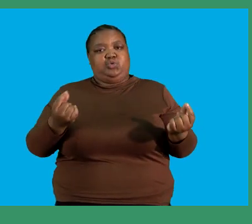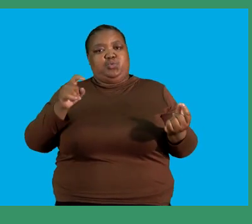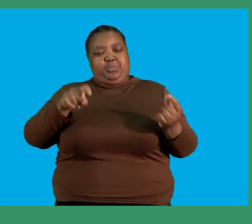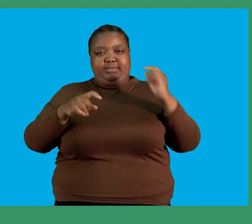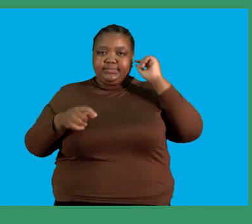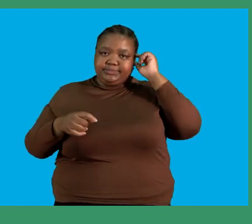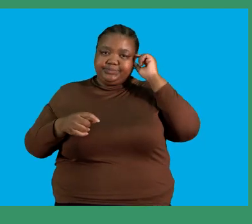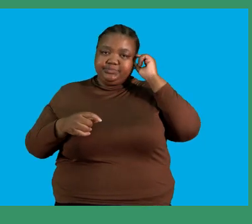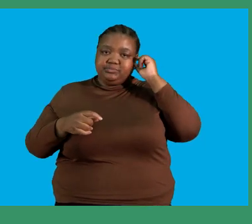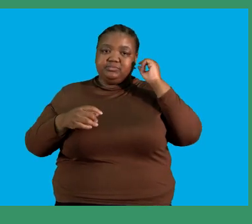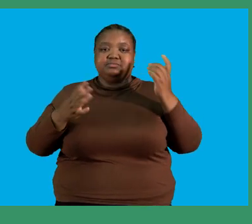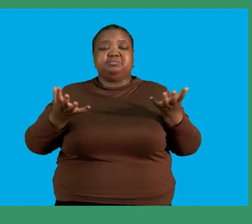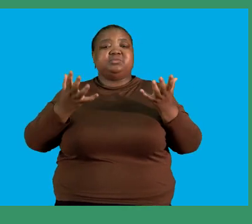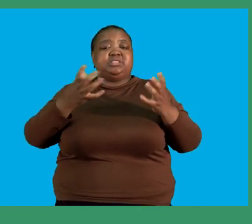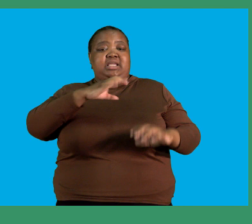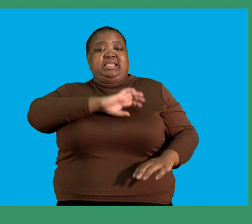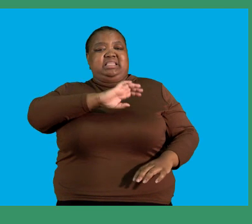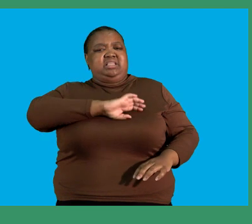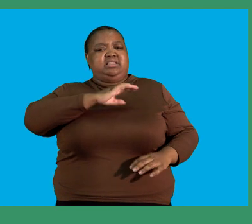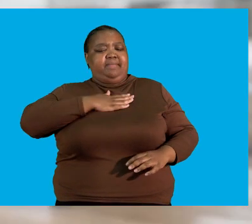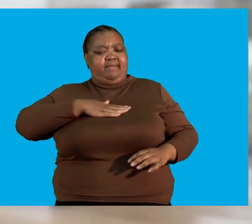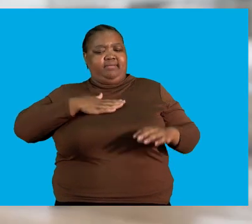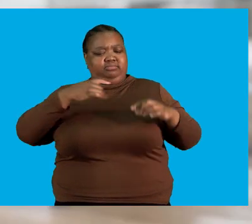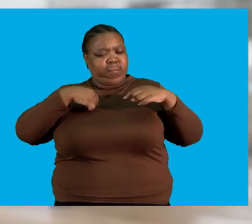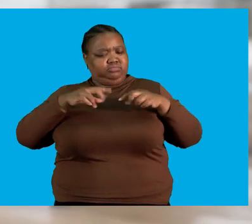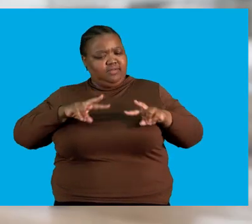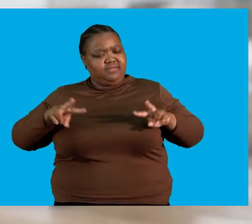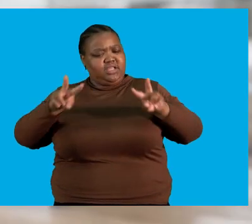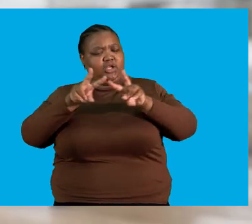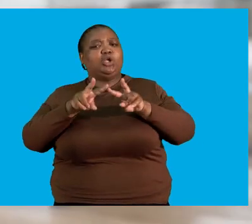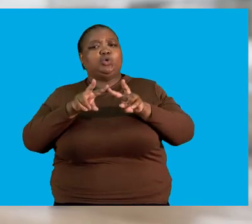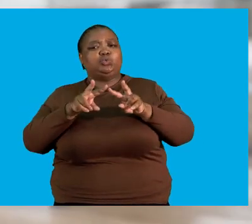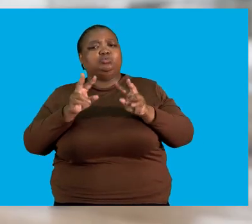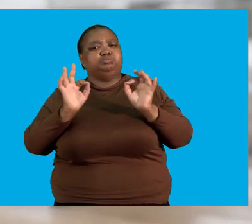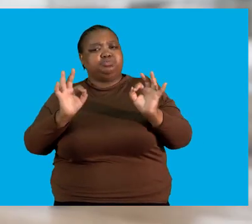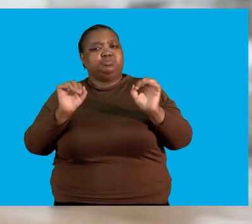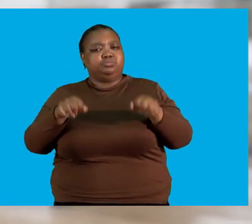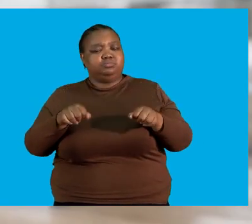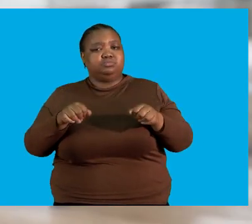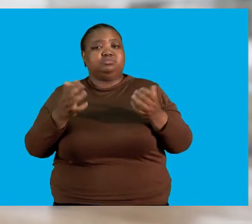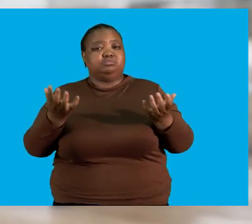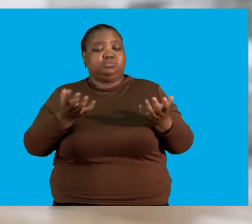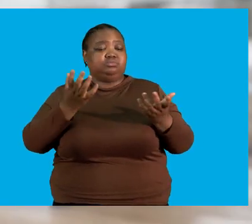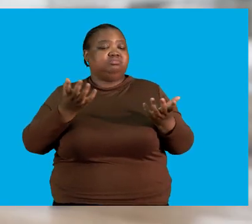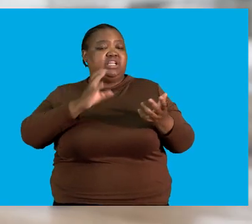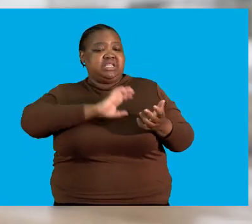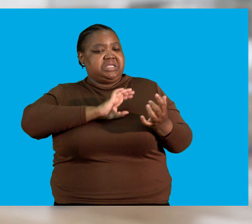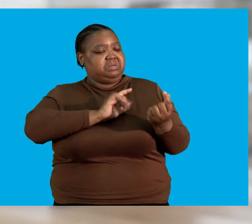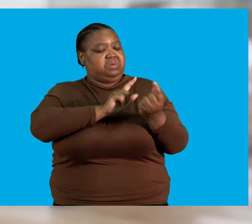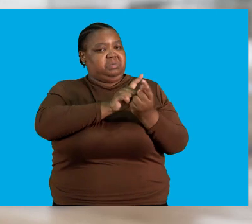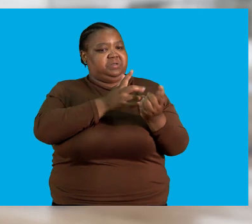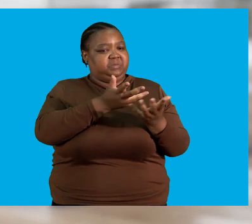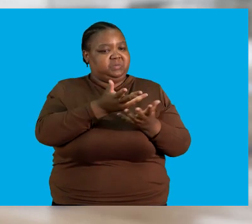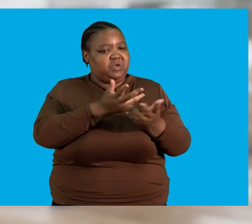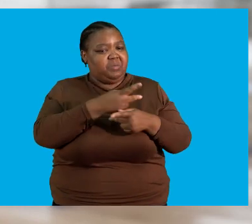words, you must make your customers feel valued, and you must speak to them about how they enjoy the product and